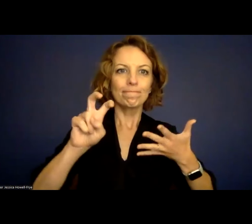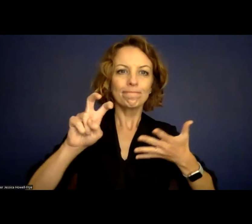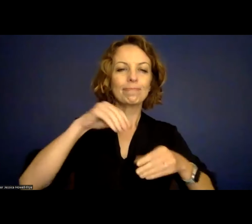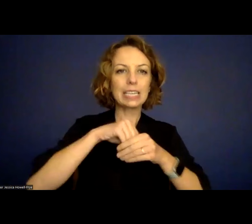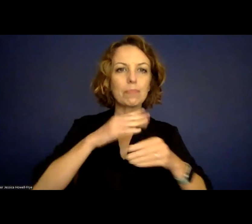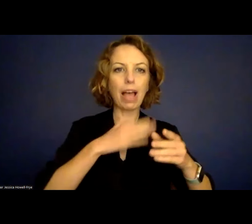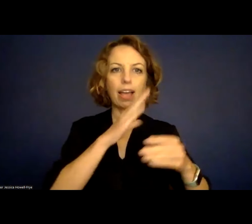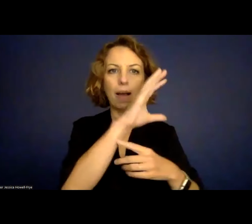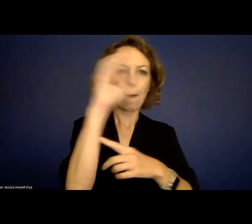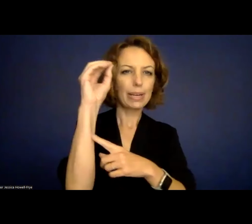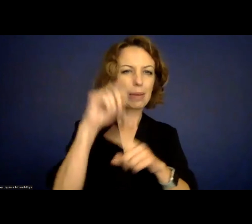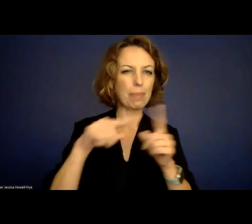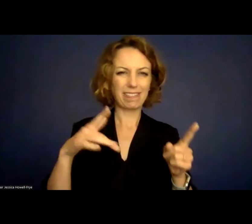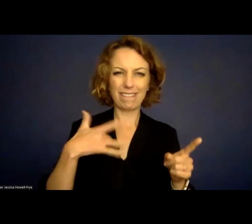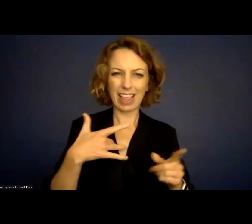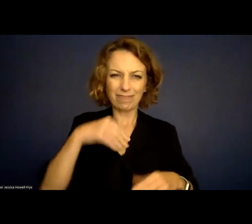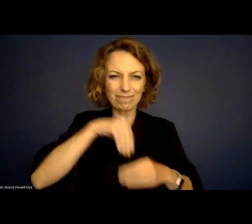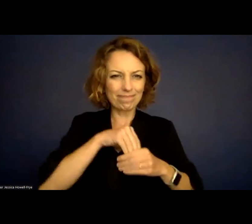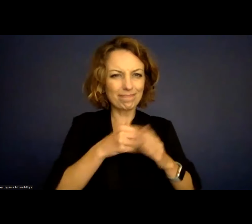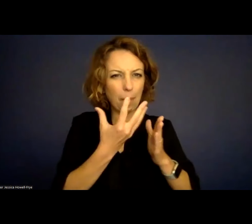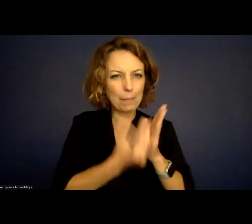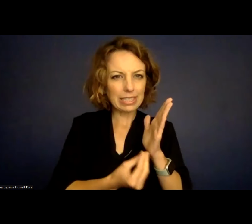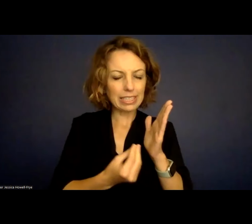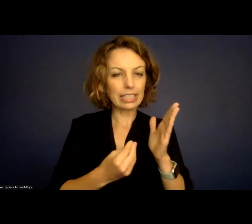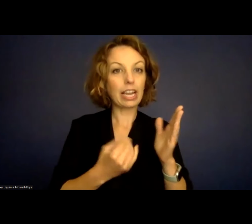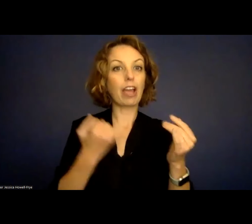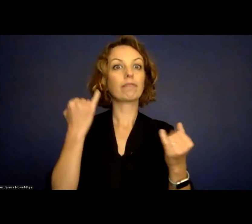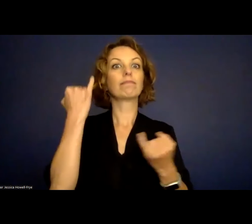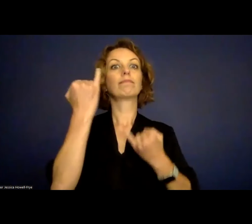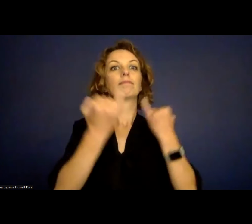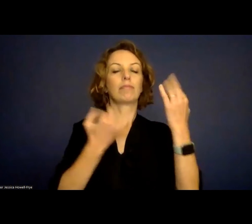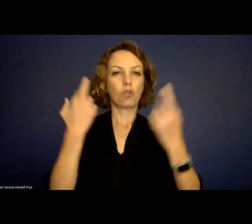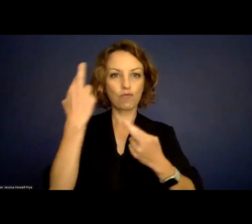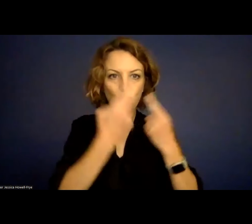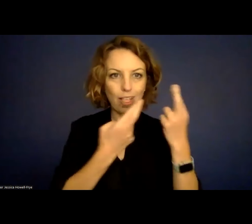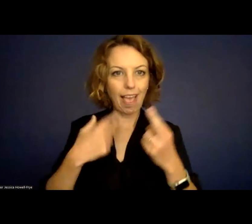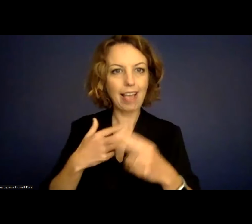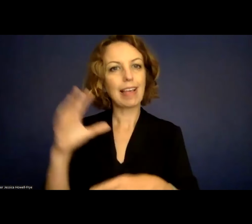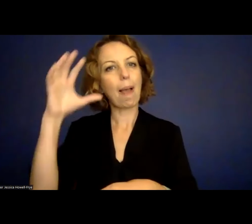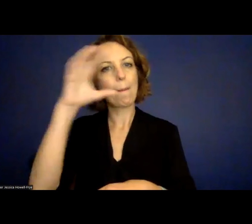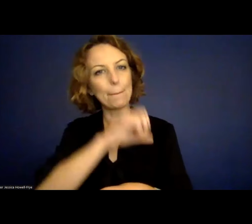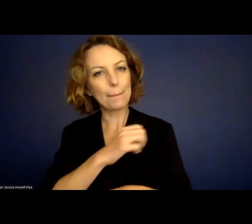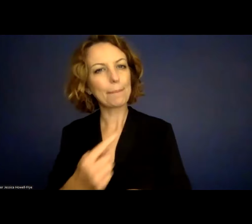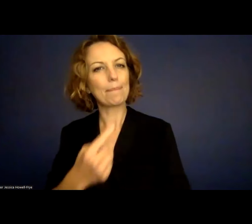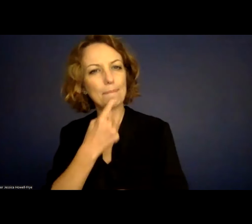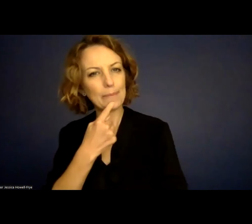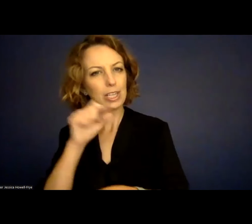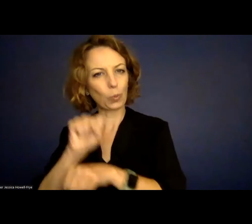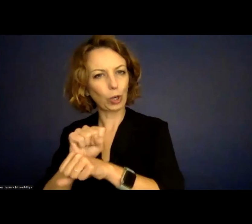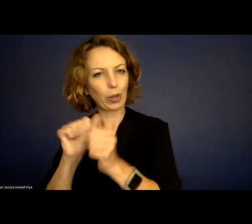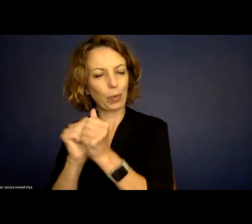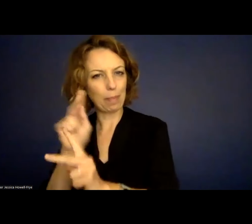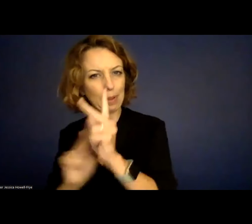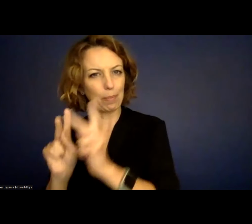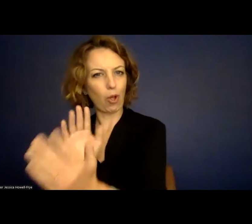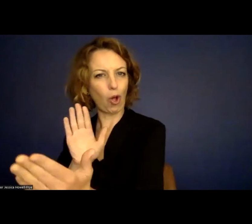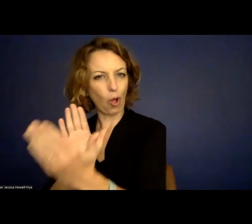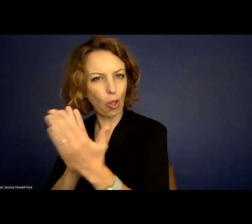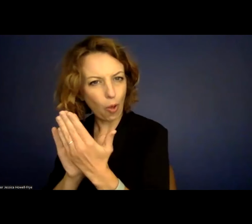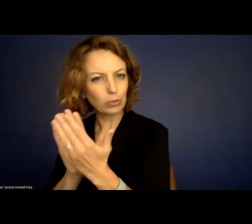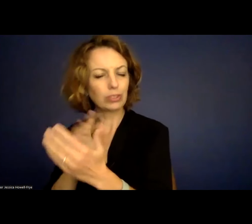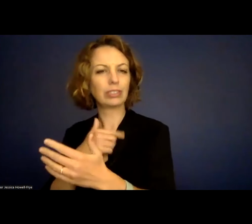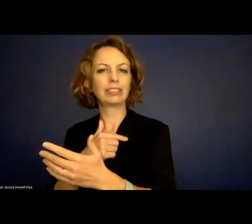big was missing. And my epiphany was that I missed working with the public up close. I missed listening and partnering and figuring